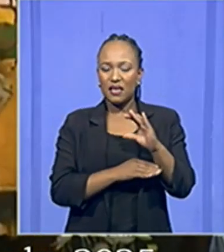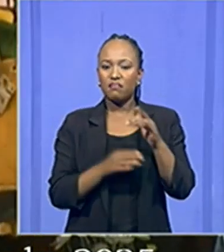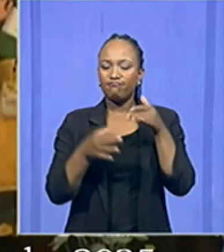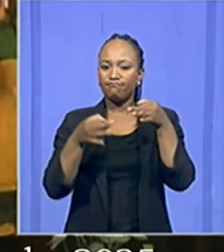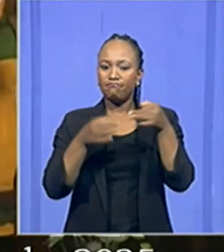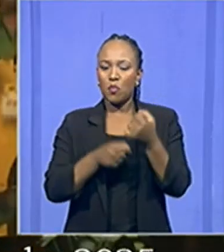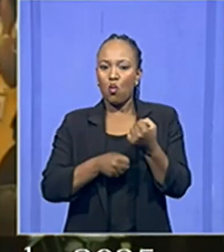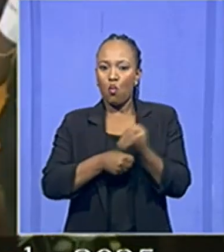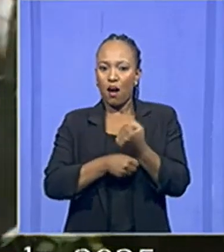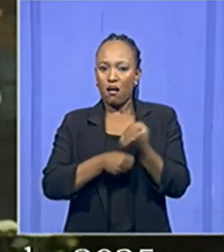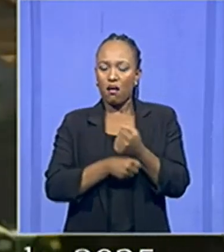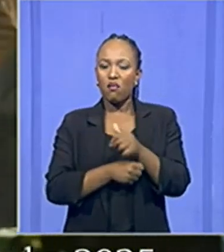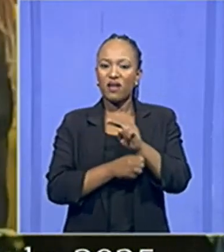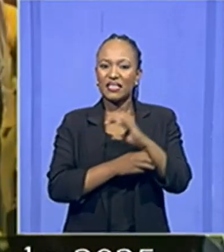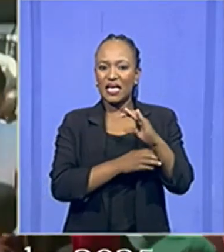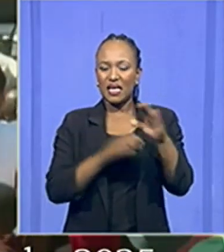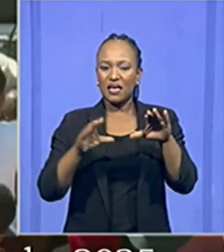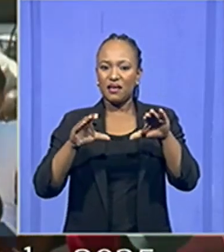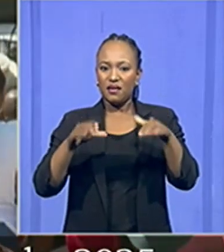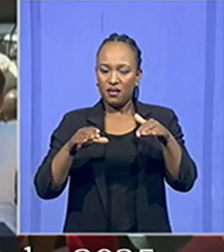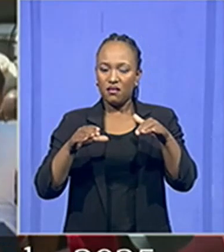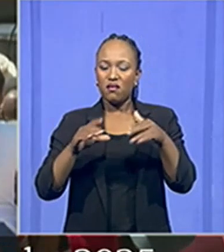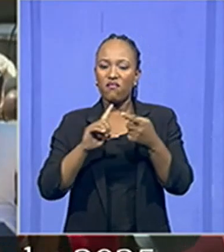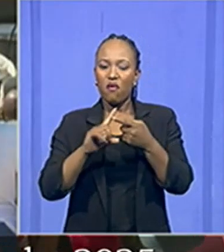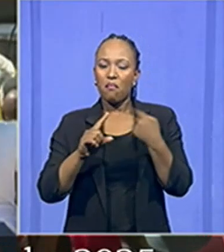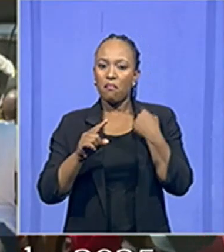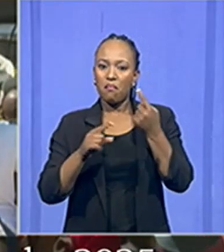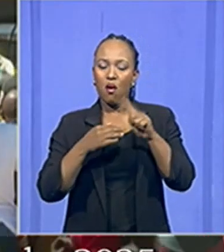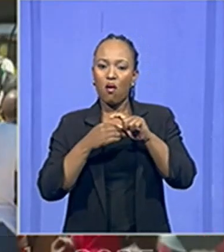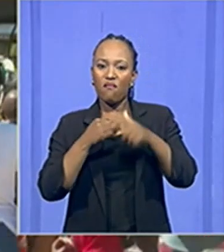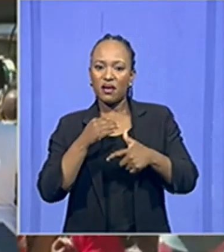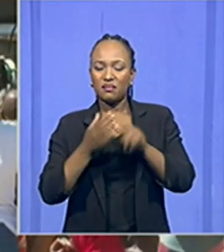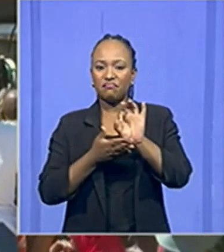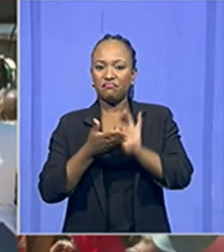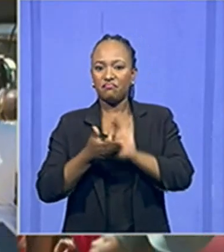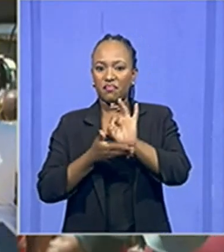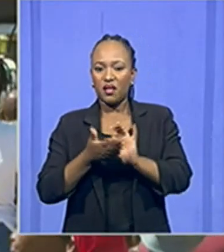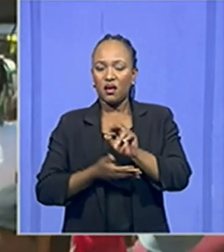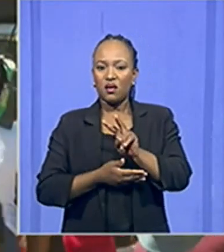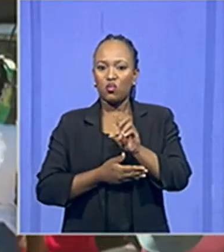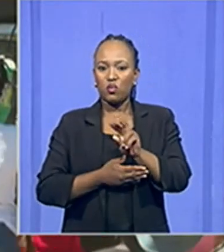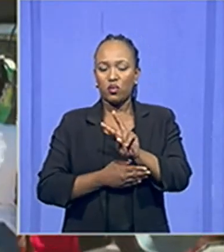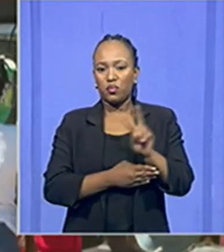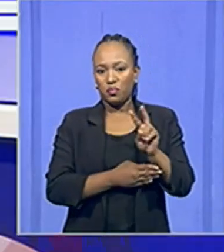ke komiti khuduthamaga ya bosetšhaba ga e sa le go tloga conferenceng ya dikgetho ya 2022.